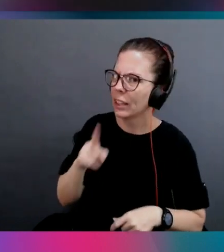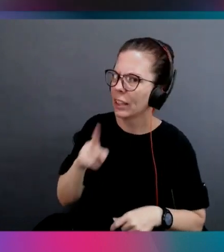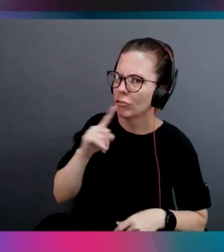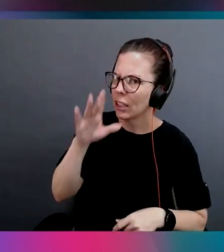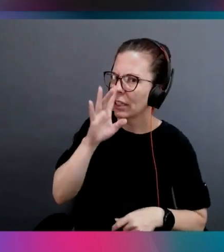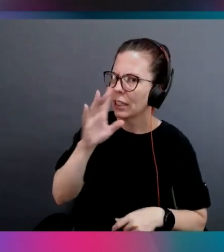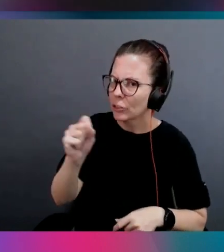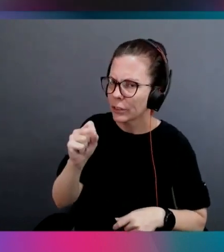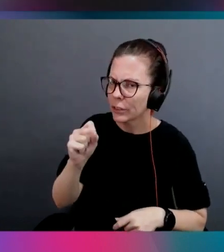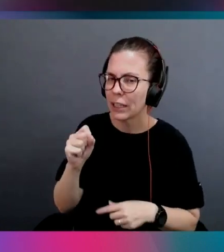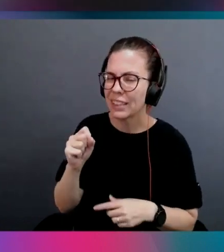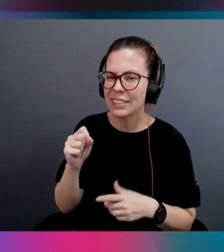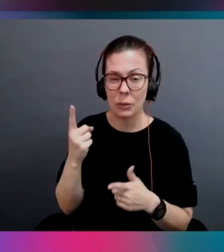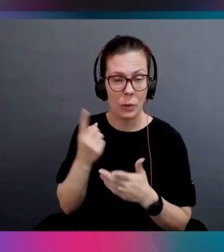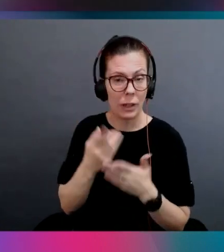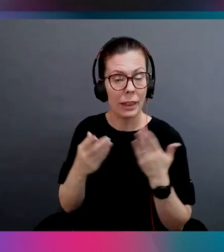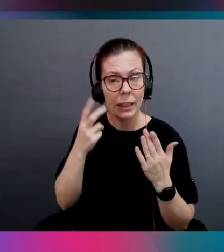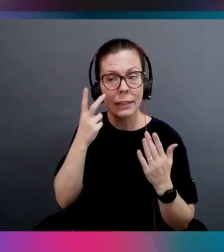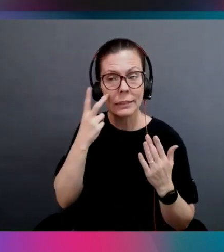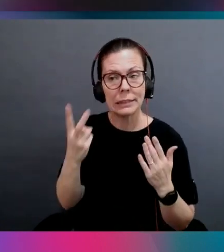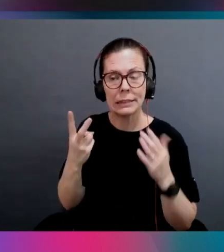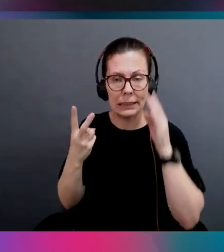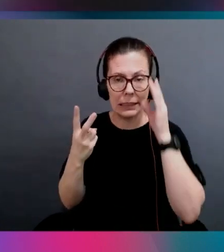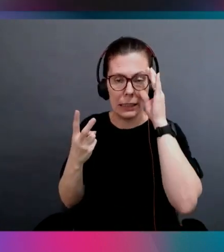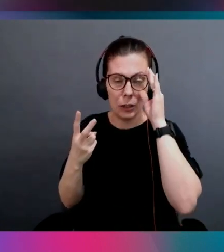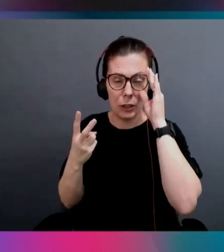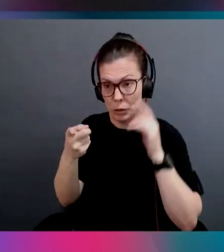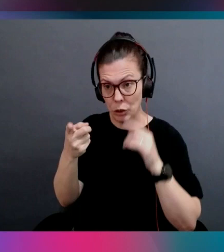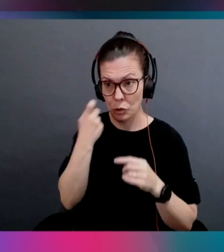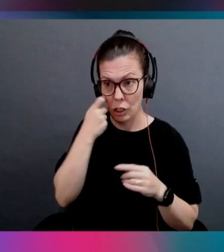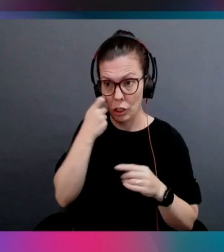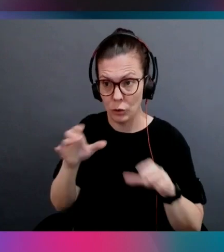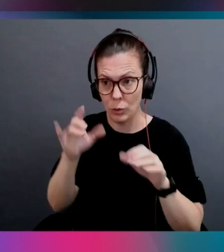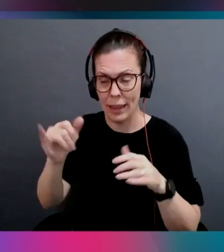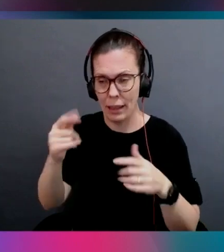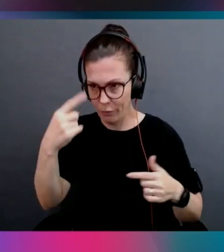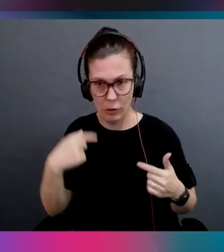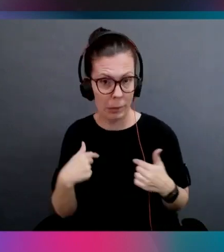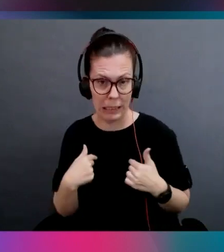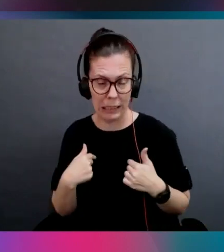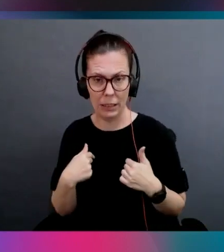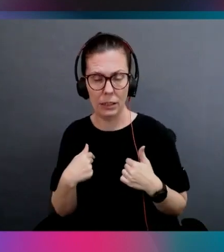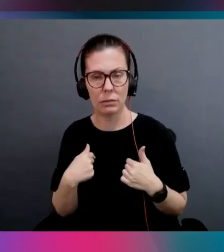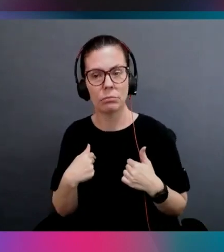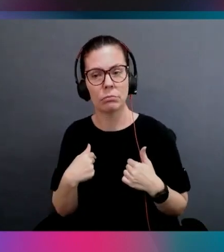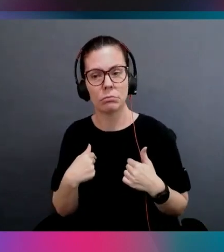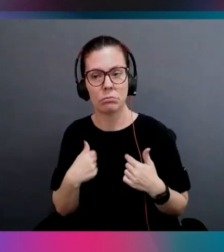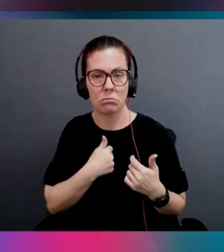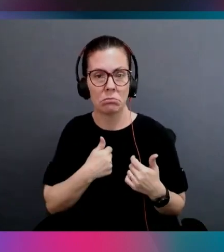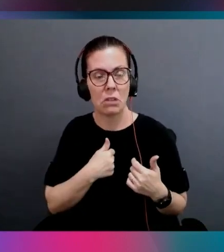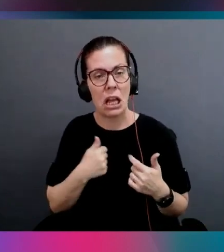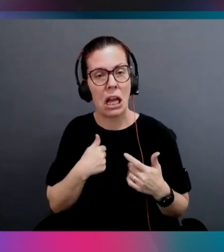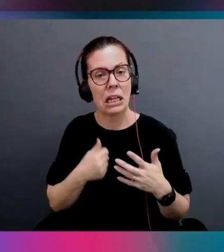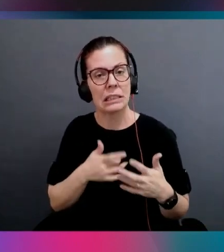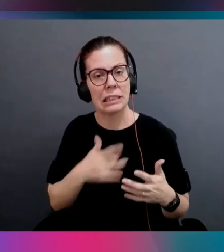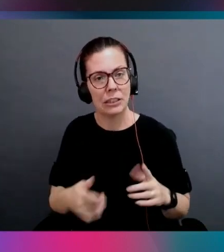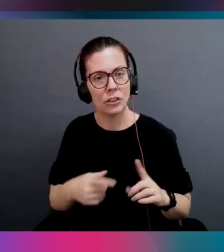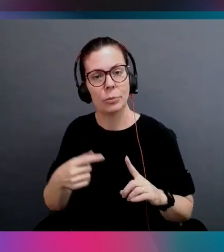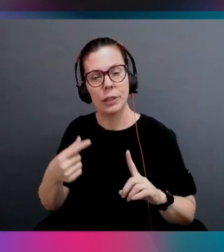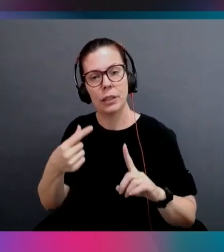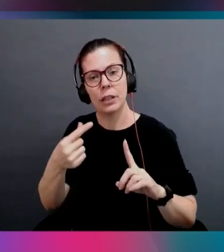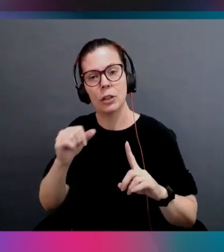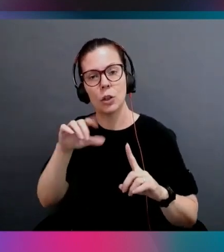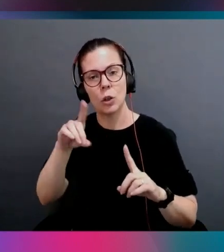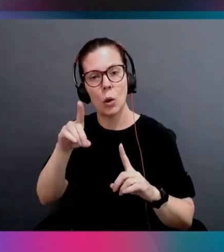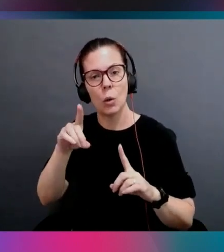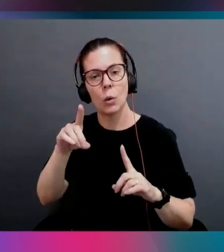because one of the things I see that when you just did that is just for me, myself, I'm primarily a Go developer, so I spend a lot of time writing